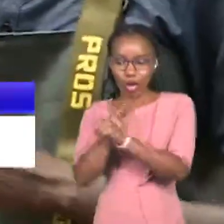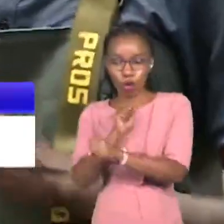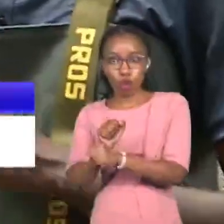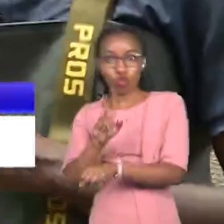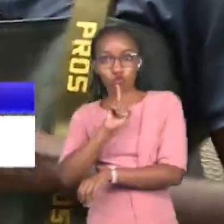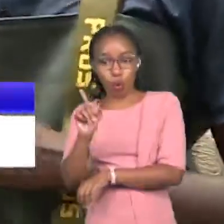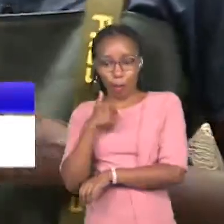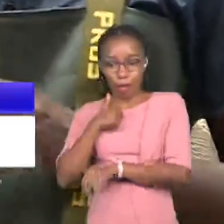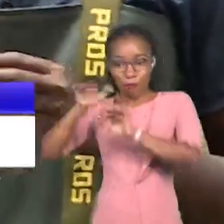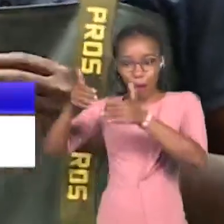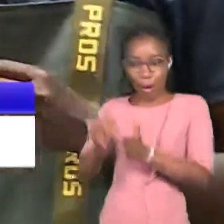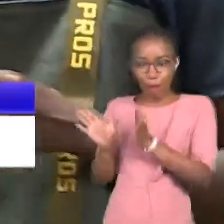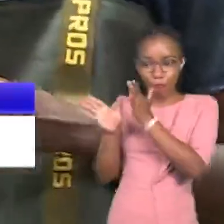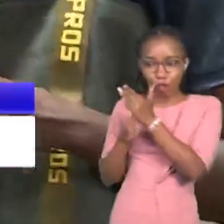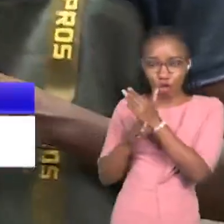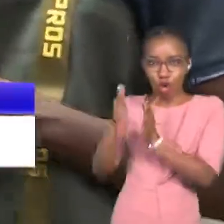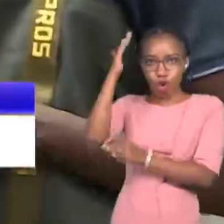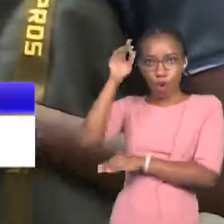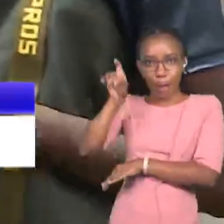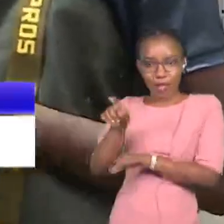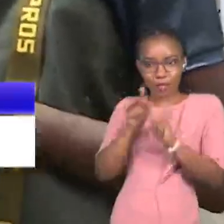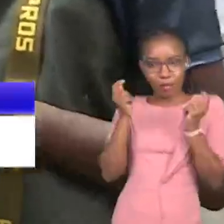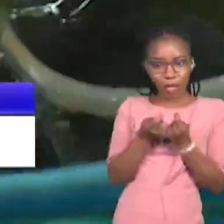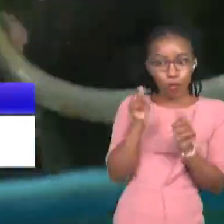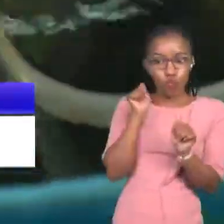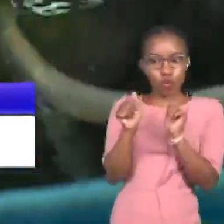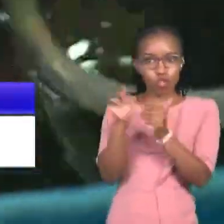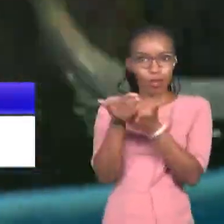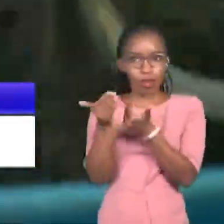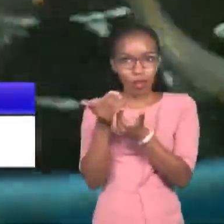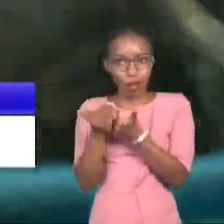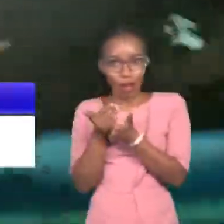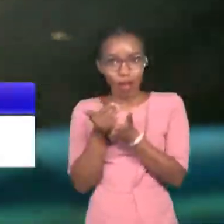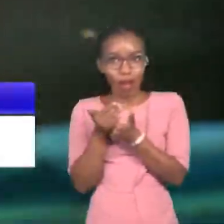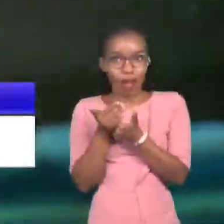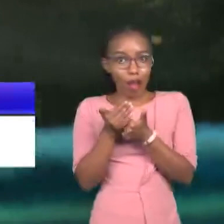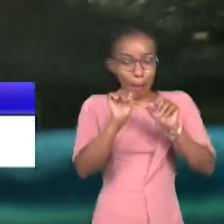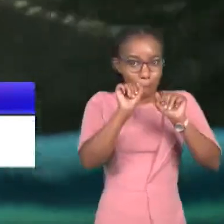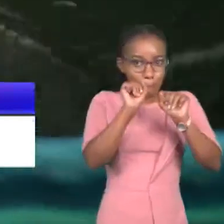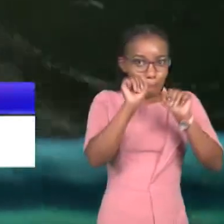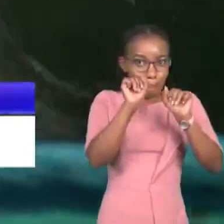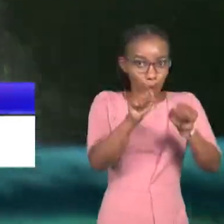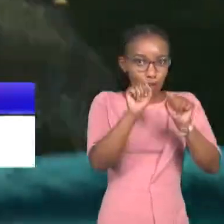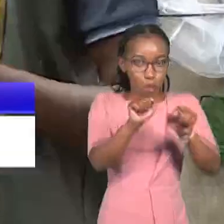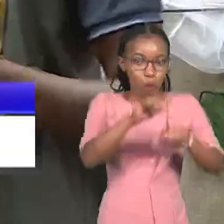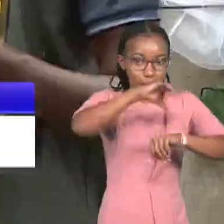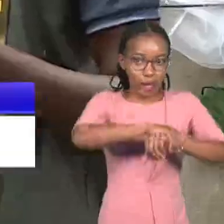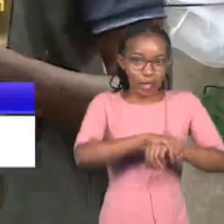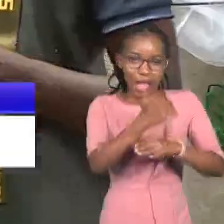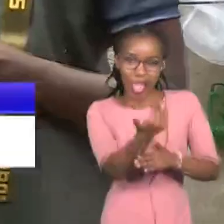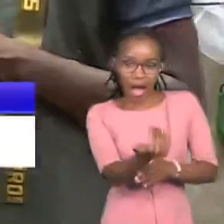fish farmer also, you need to know the species that you are keeping. Is it able, can you be able to get young